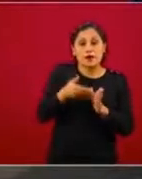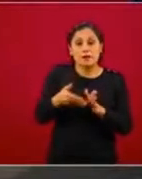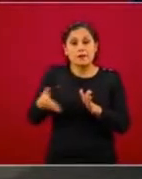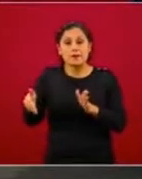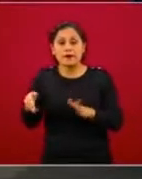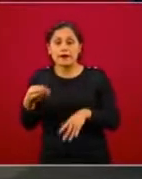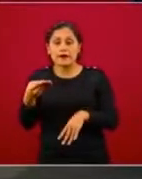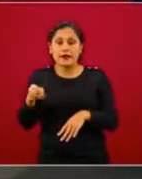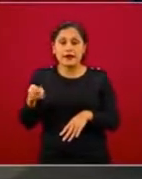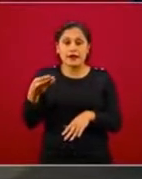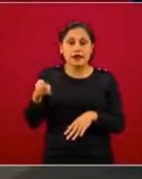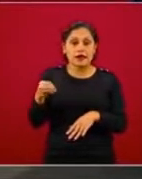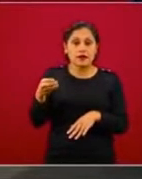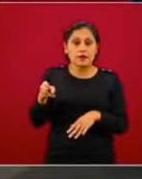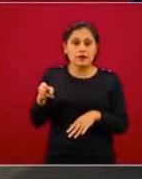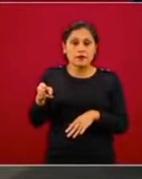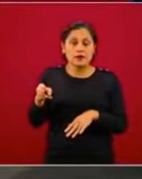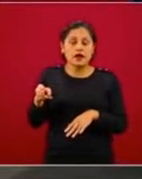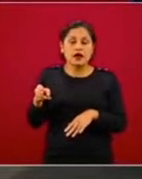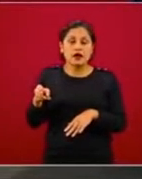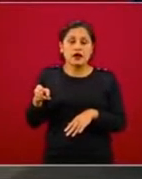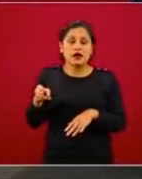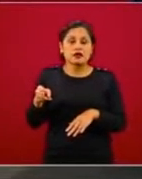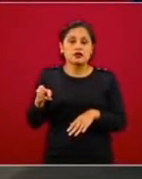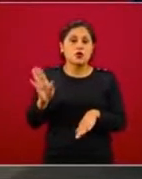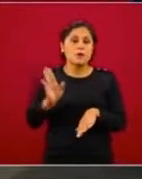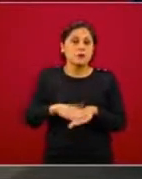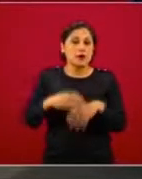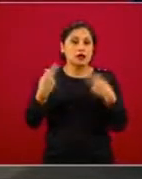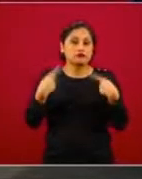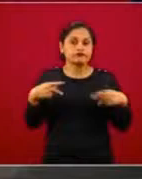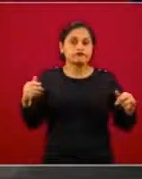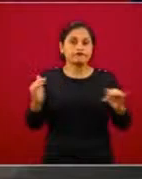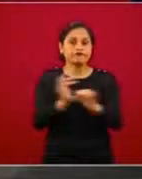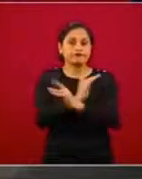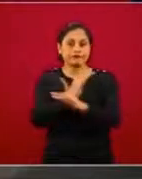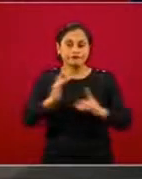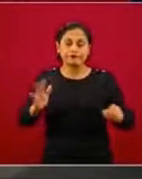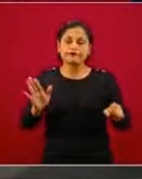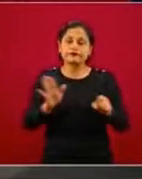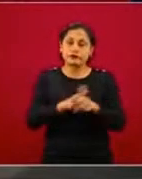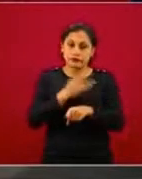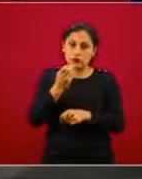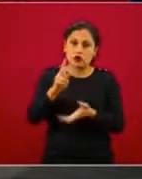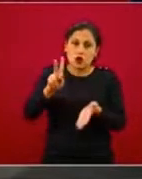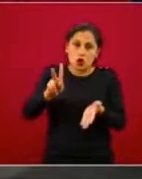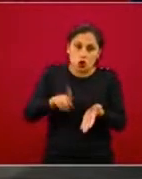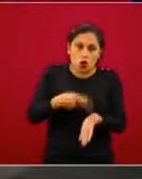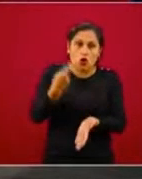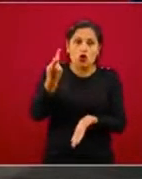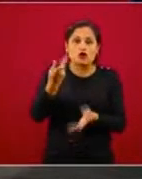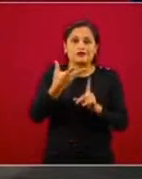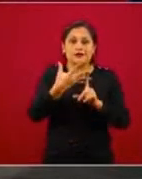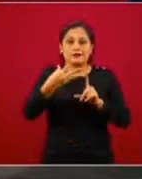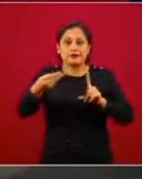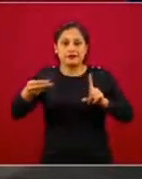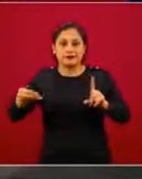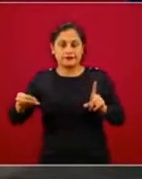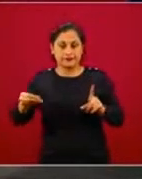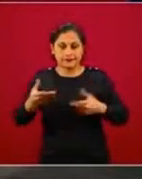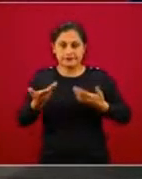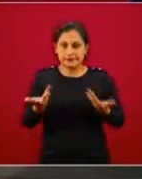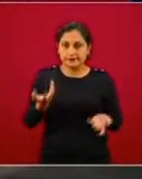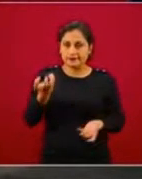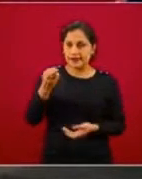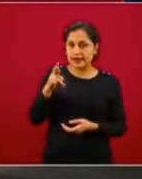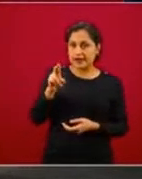days in mayor April and May, movilidad en el more espacio people were público out in y public. esto es exactamente el And that is fenómeno de rebrote exactly what que puede happened ocurrir that caused y